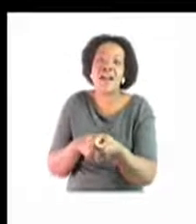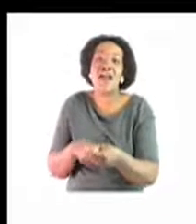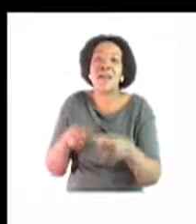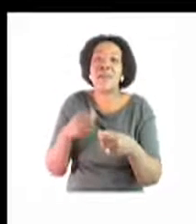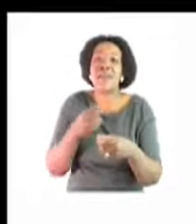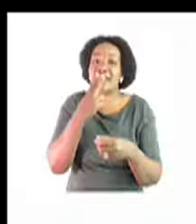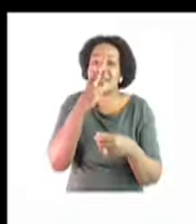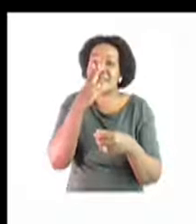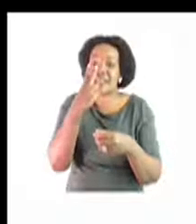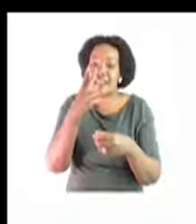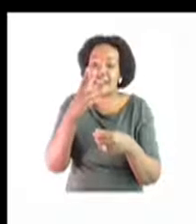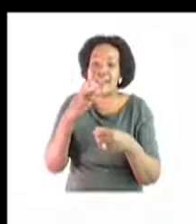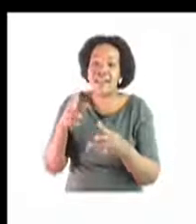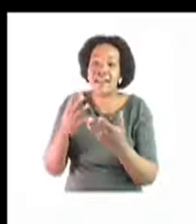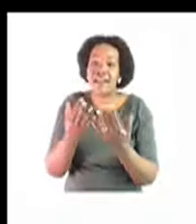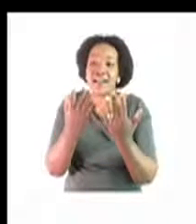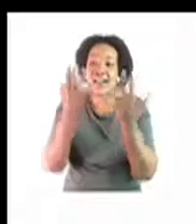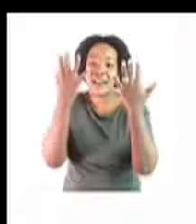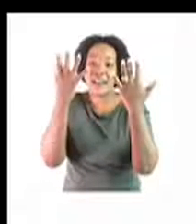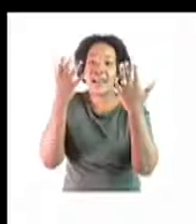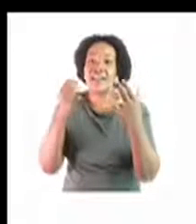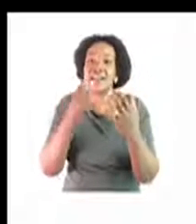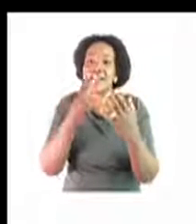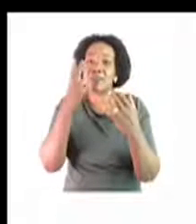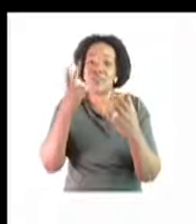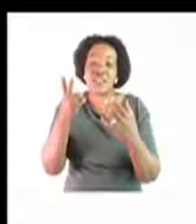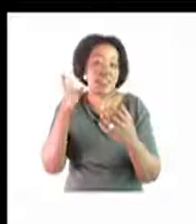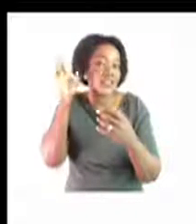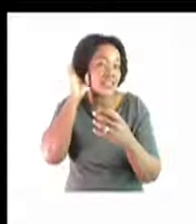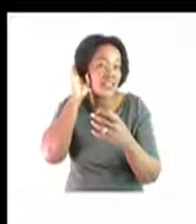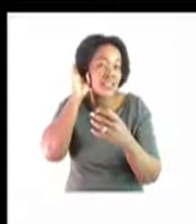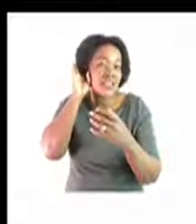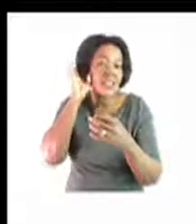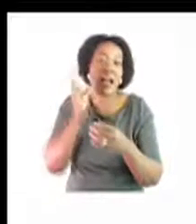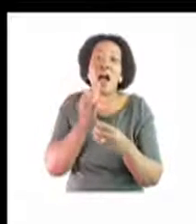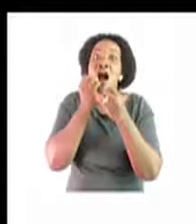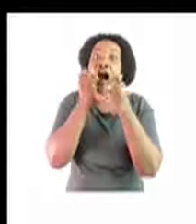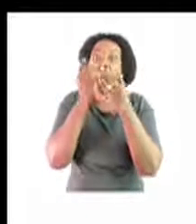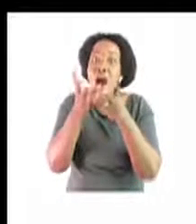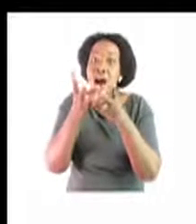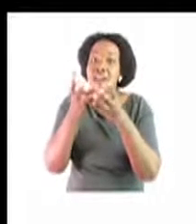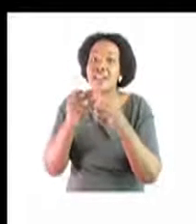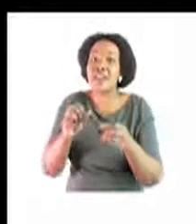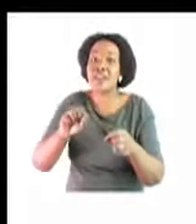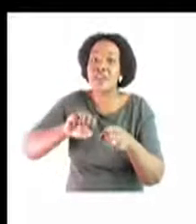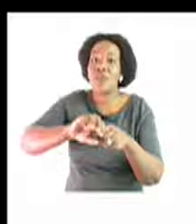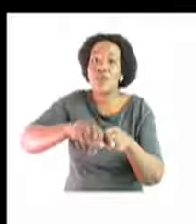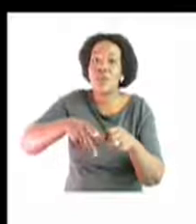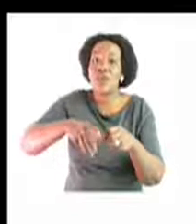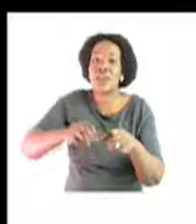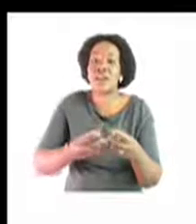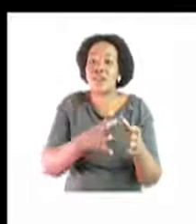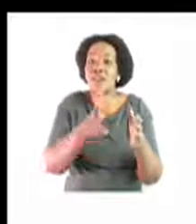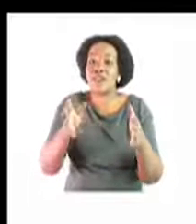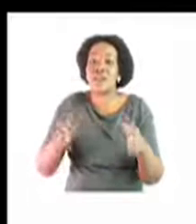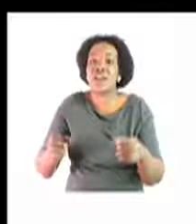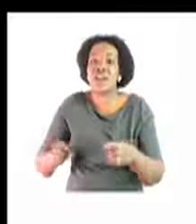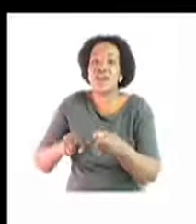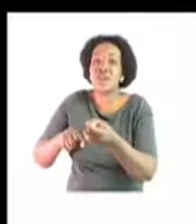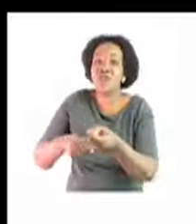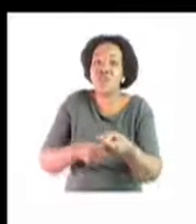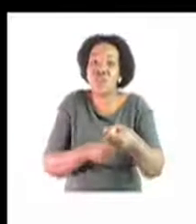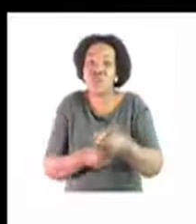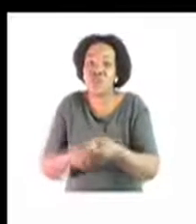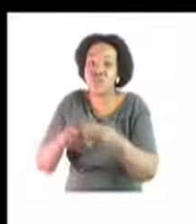hose. When I see a fire, hear me sing. I turn the water on